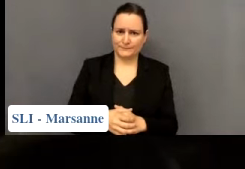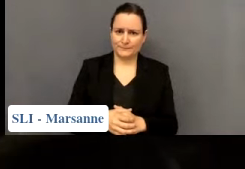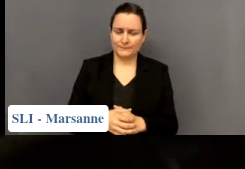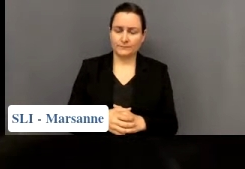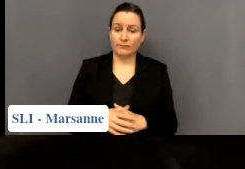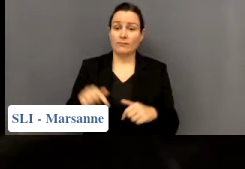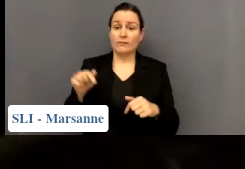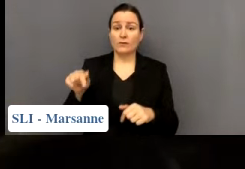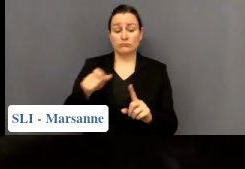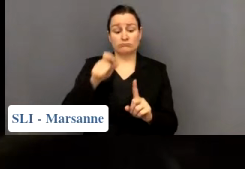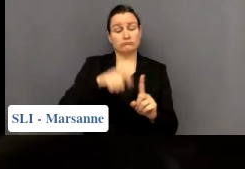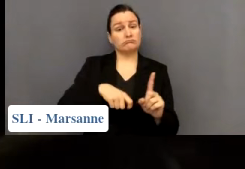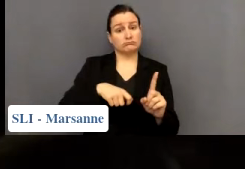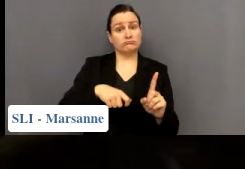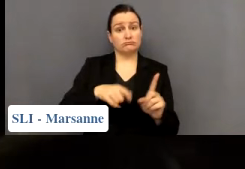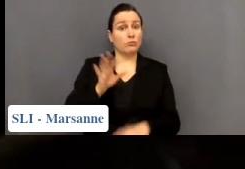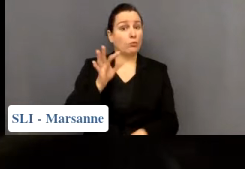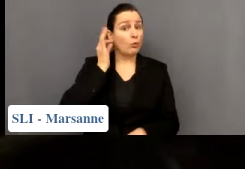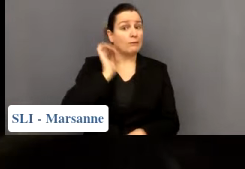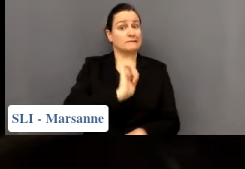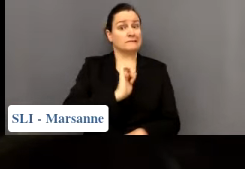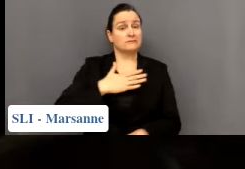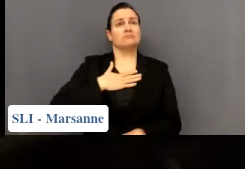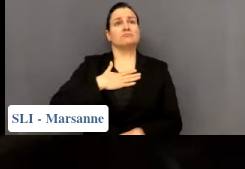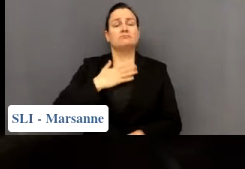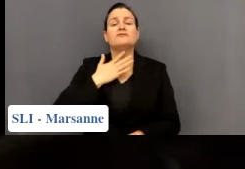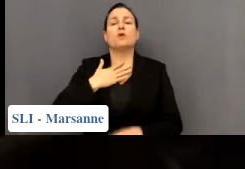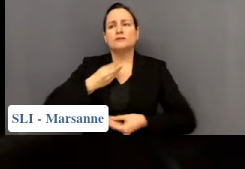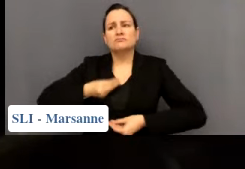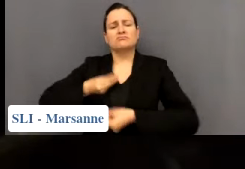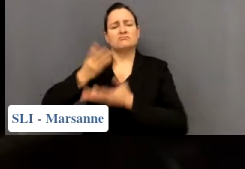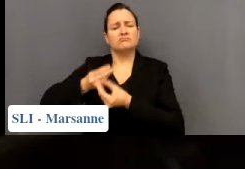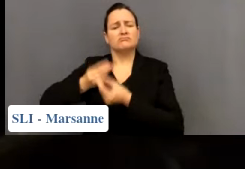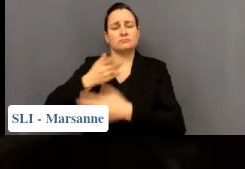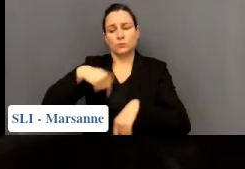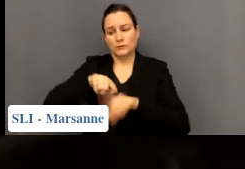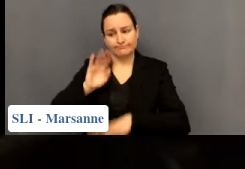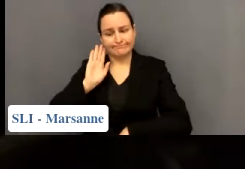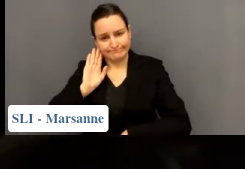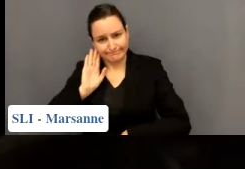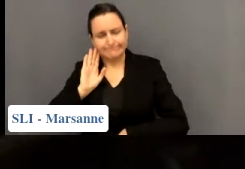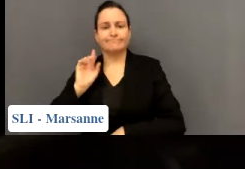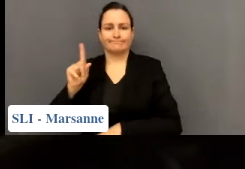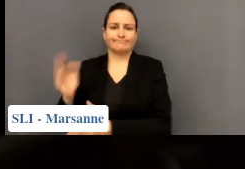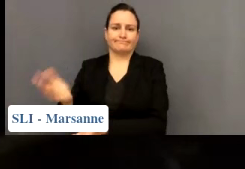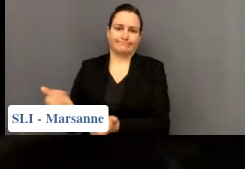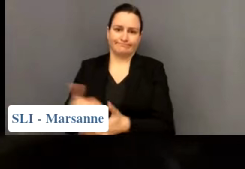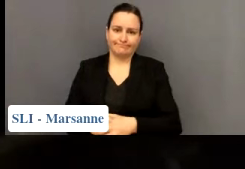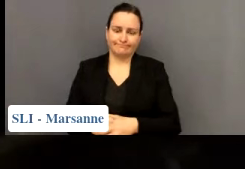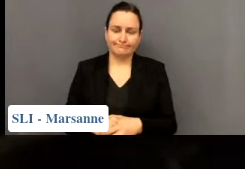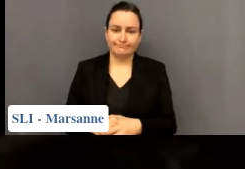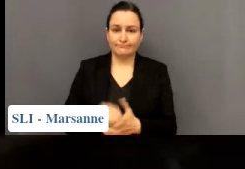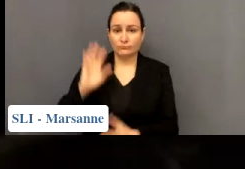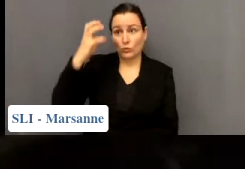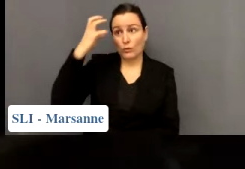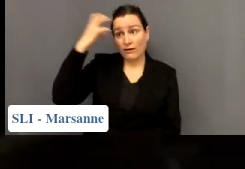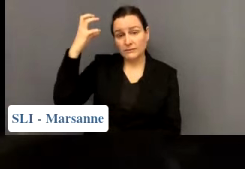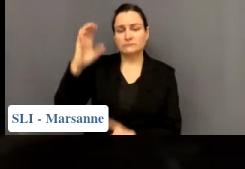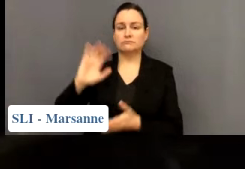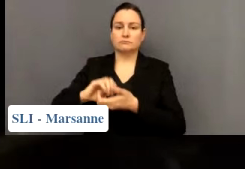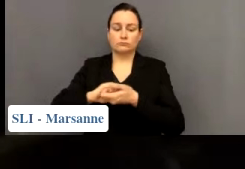survivors' voices is key. ANROWS' research has consistently reflected on the need for governments and organisations to work with victims